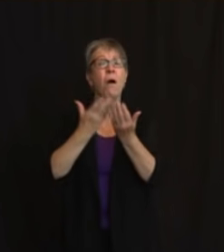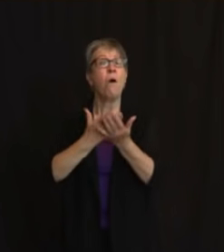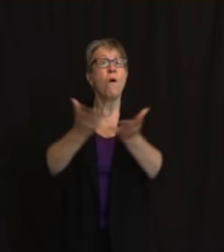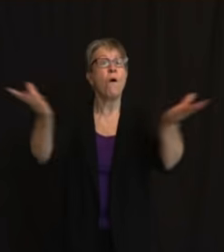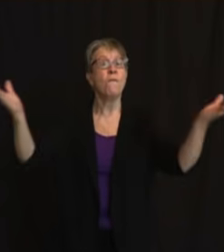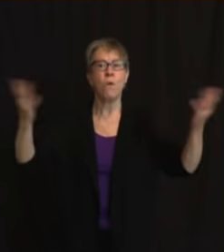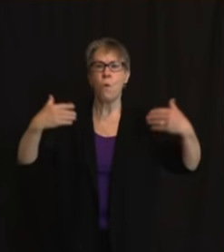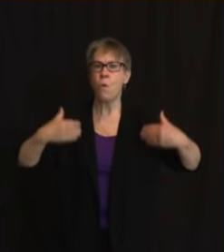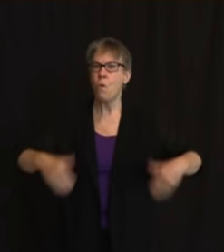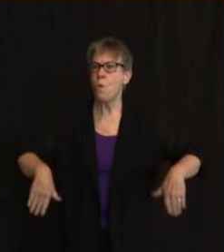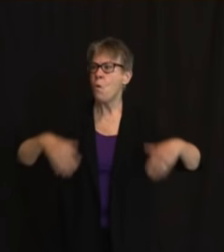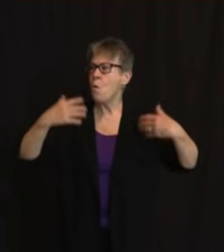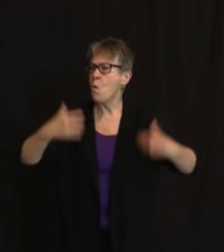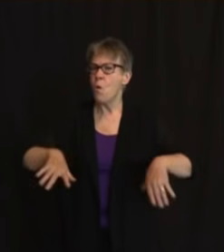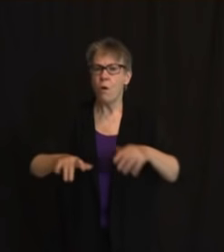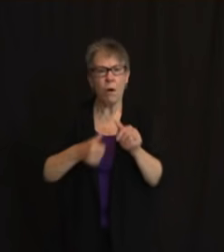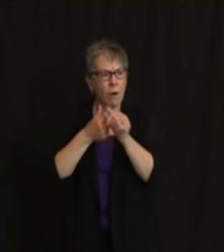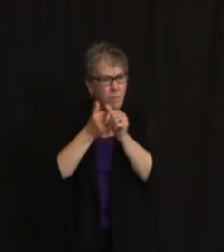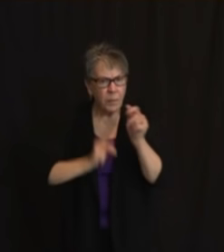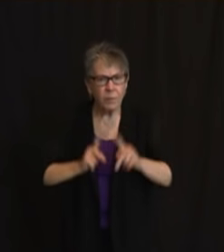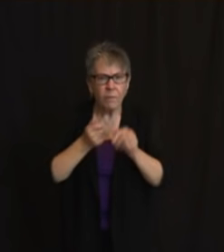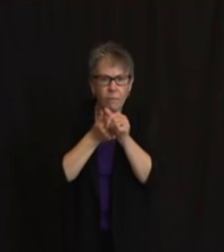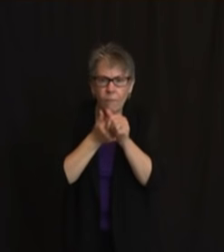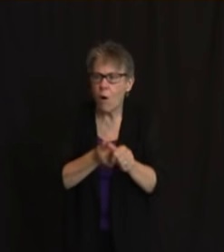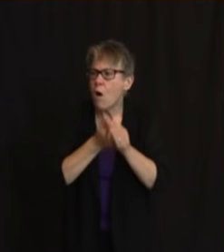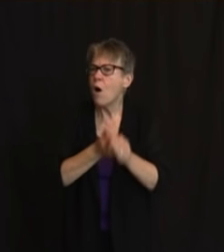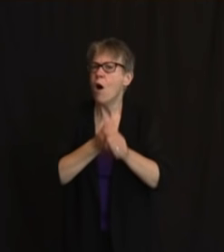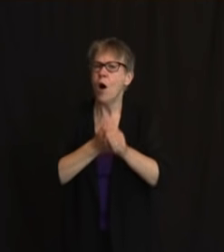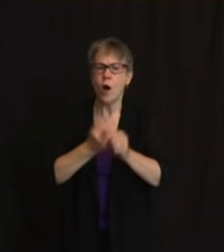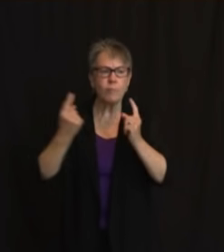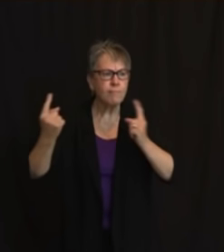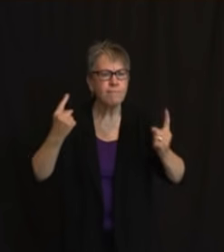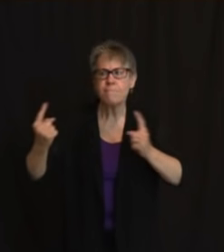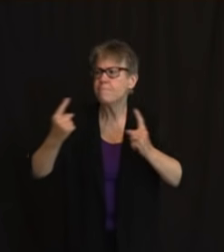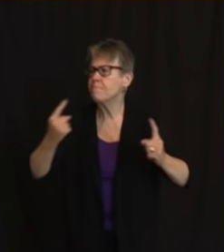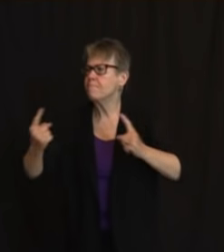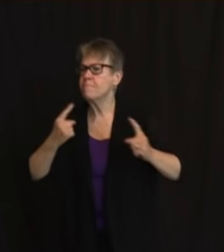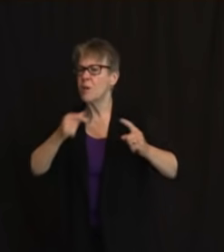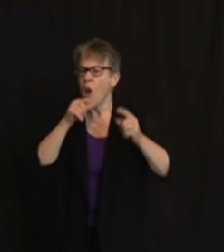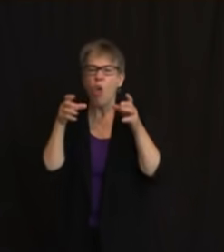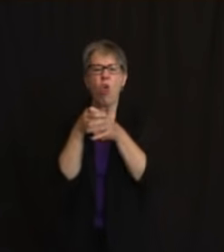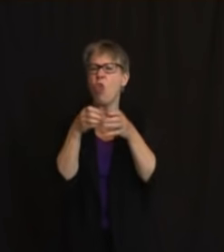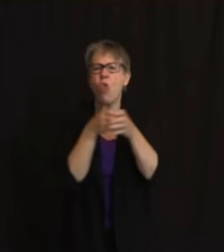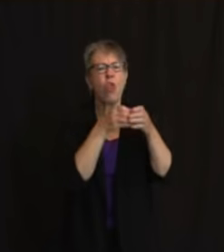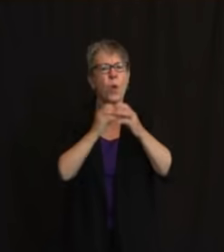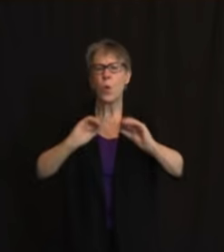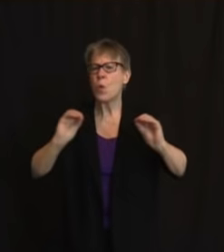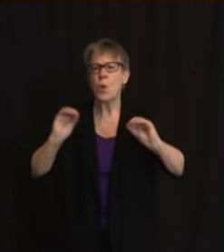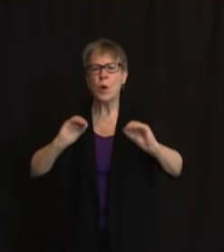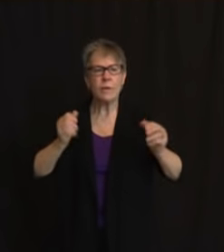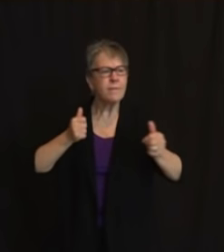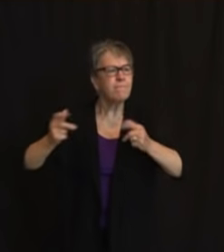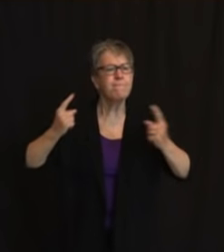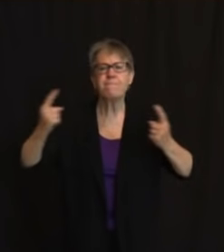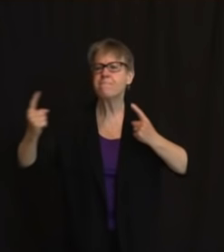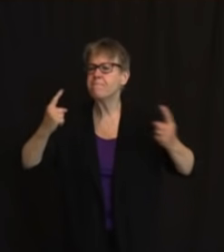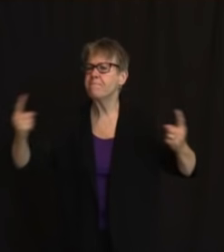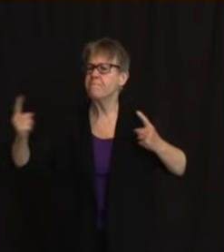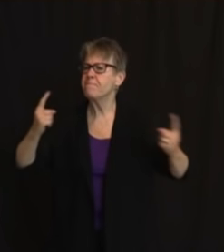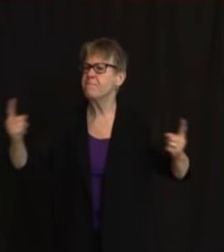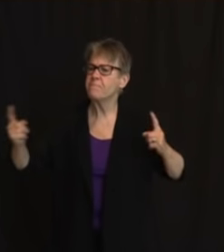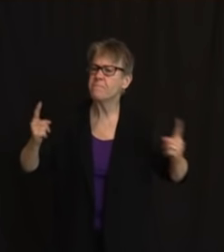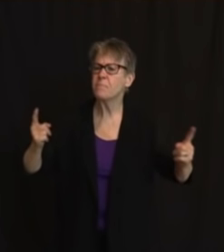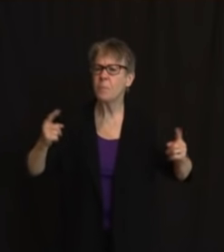Smith, who's the chief of police for the Park Police under DEP, was in direct contact with the Rock over the weekend. Although they